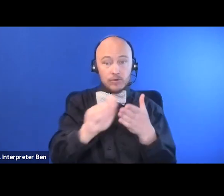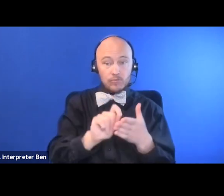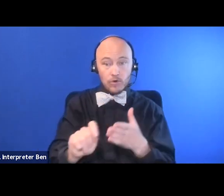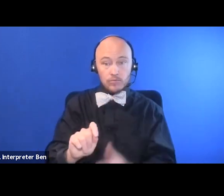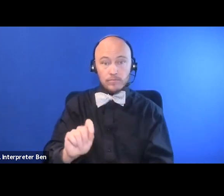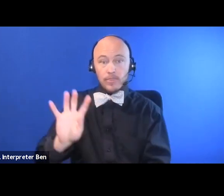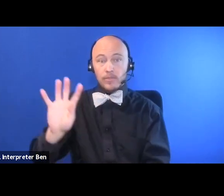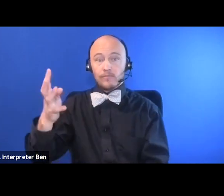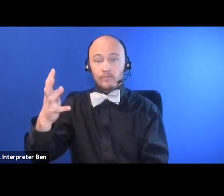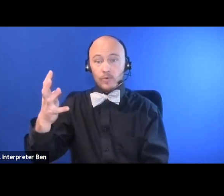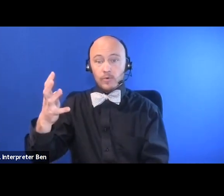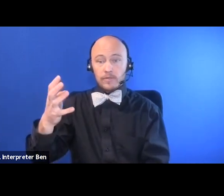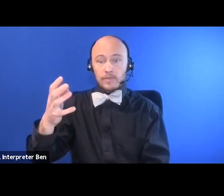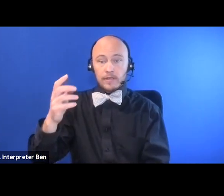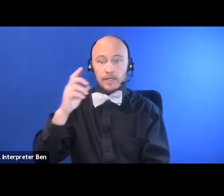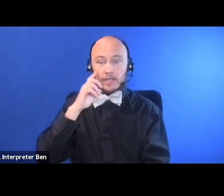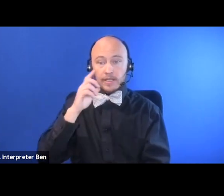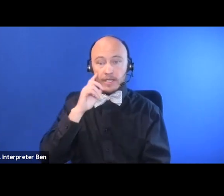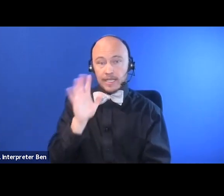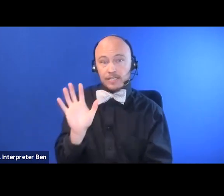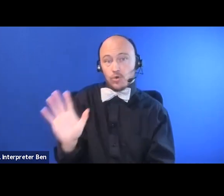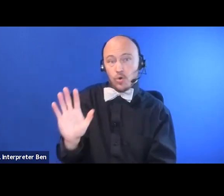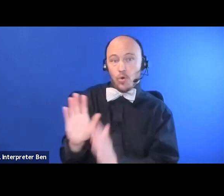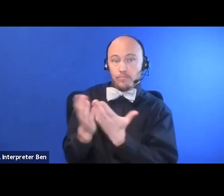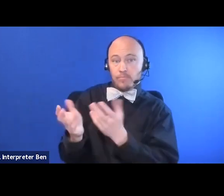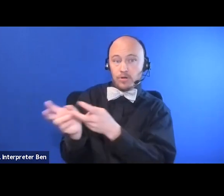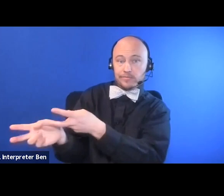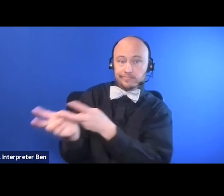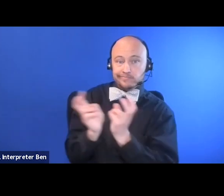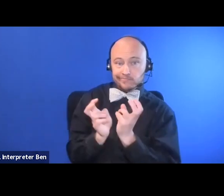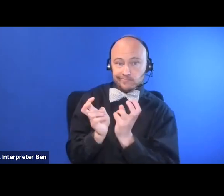appears as excerpts from her own book.